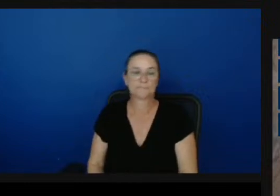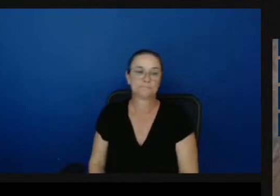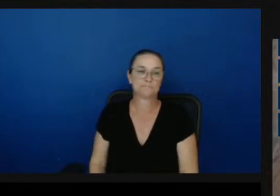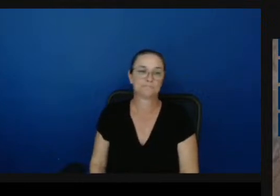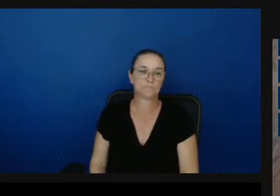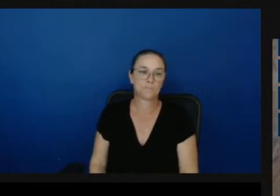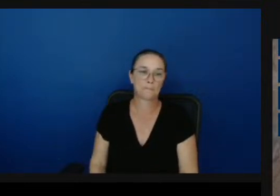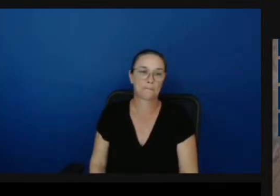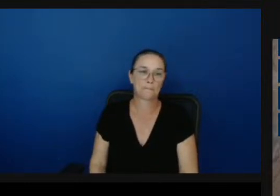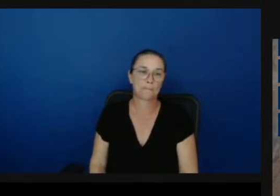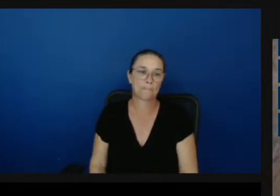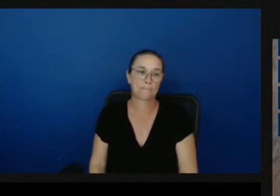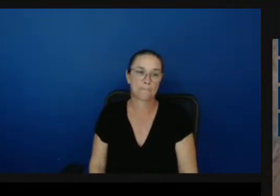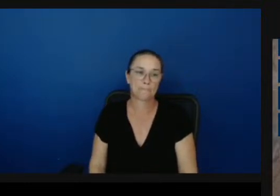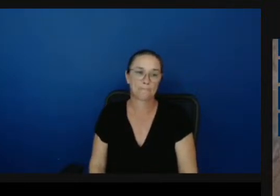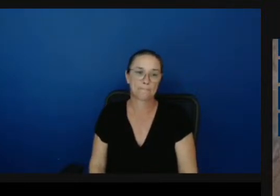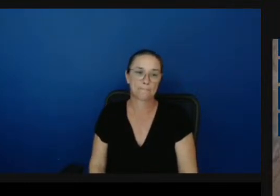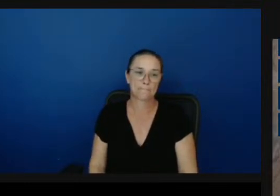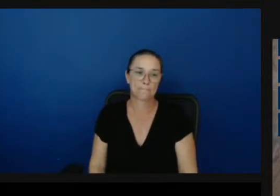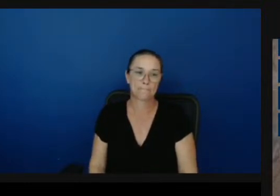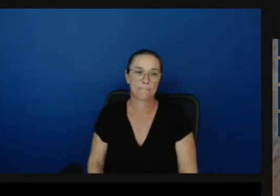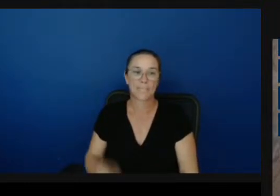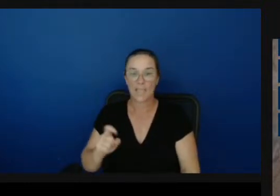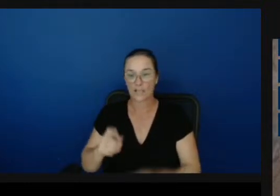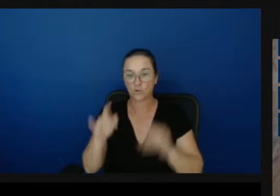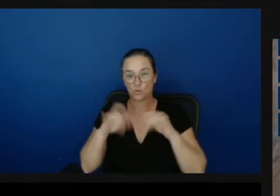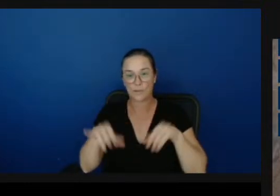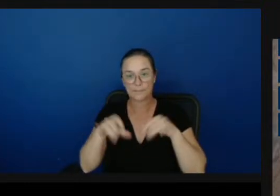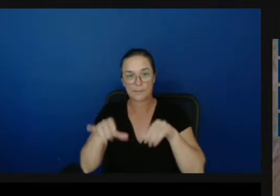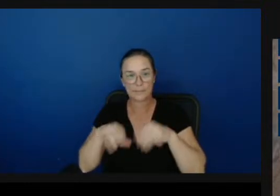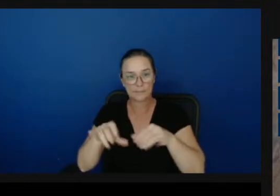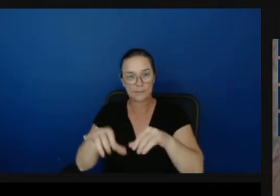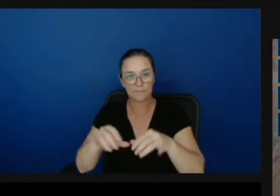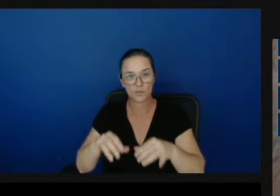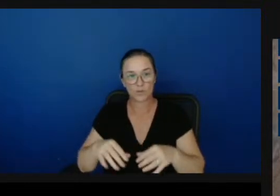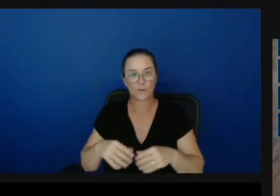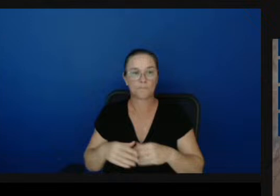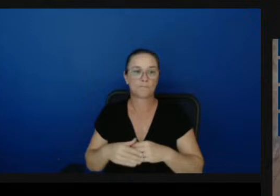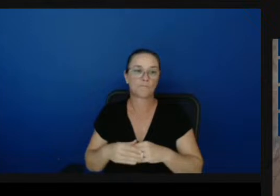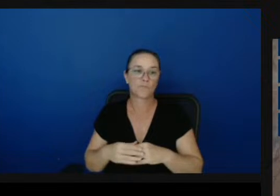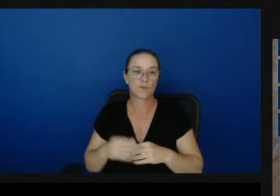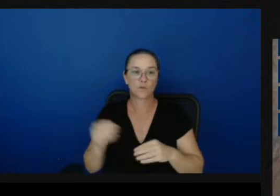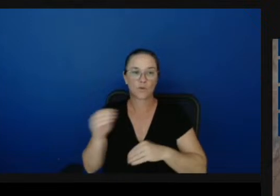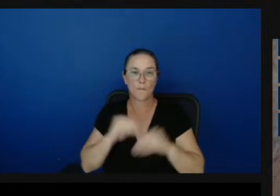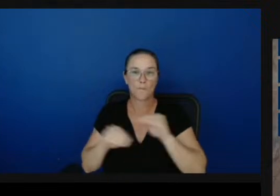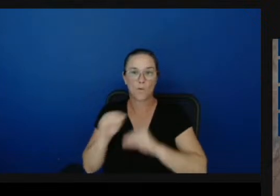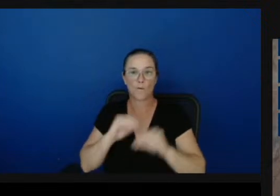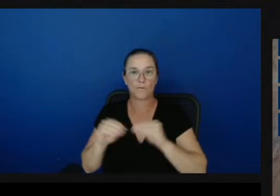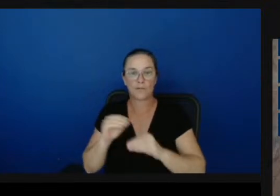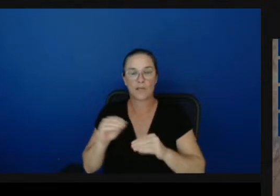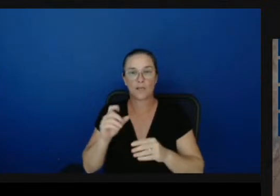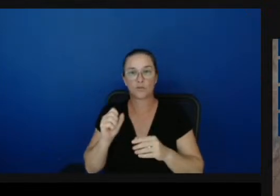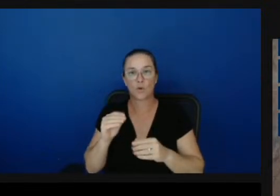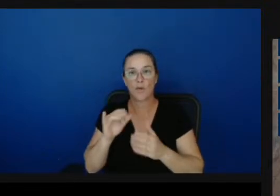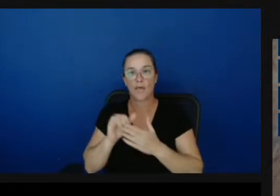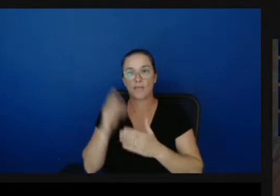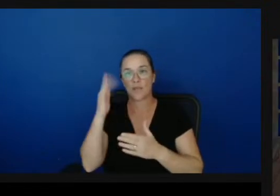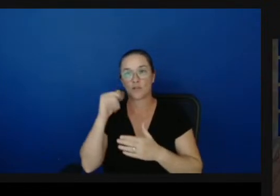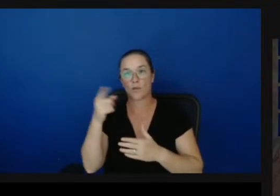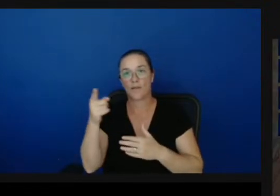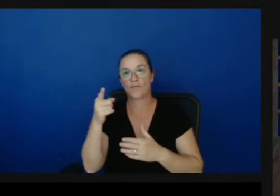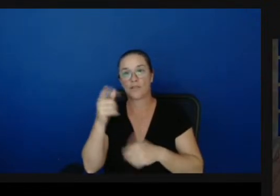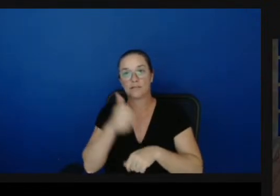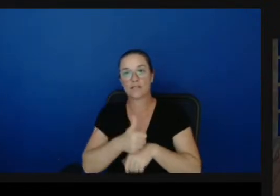everywhere further east it goes, it has to keep doing the same thing. It has to keep pushing cracks closed there and wiggling things around. And maybe that's why this station at Okita